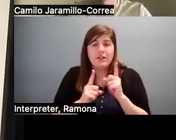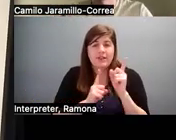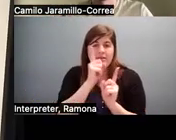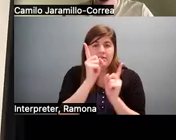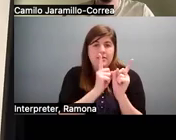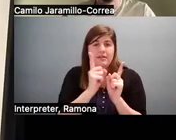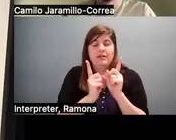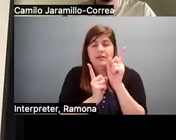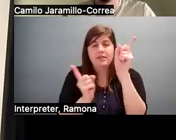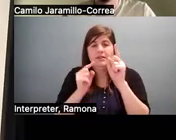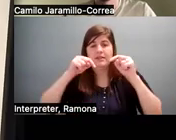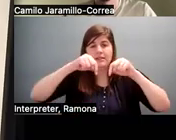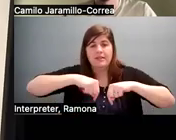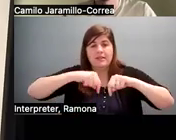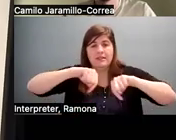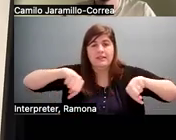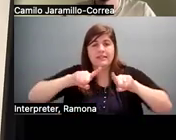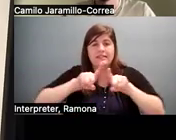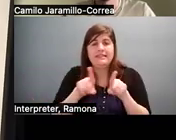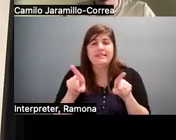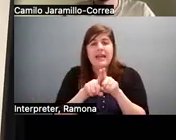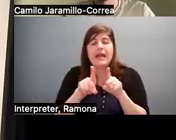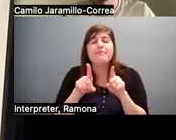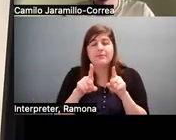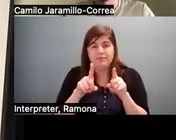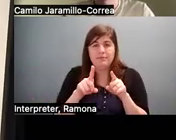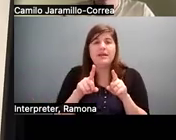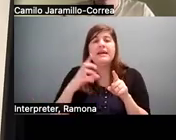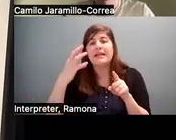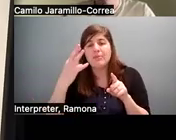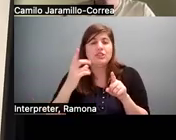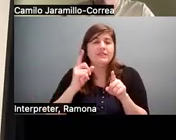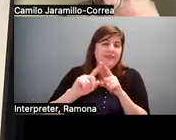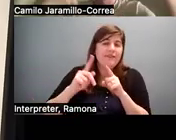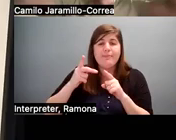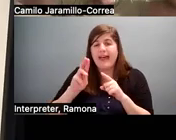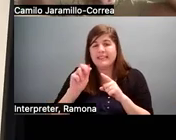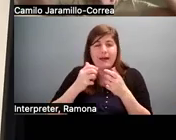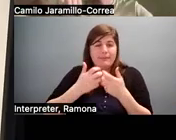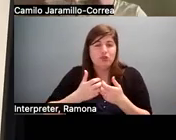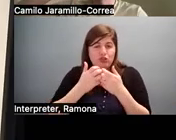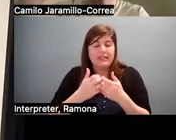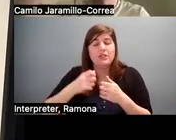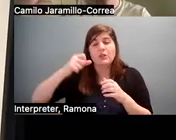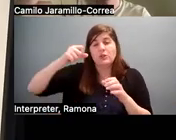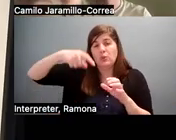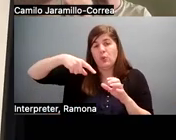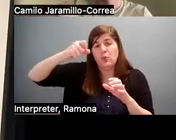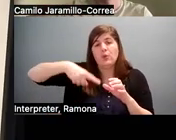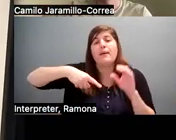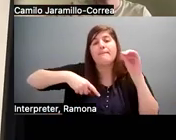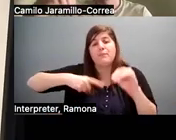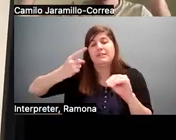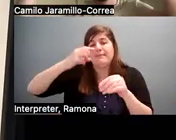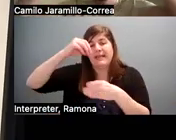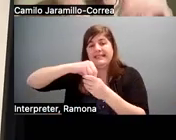same direction. All of those are like different cameras and plasma machines that we can use to then like shoot the plasmas. So we can put something inside